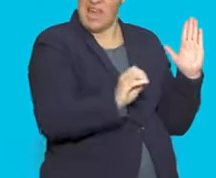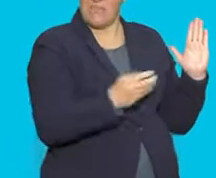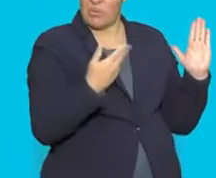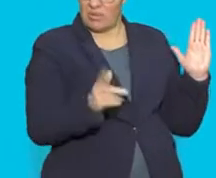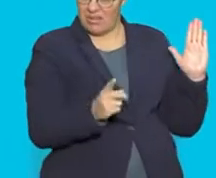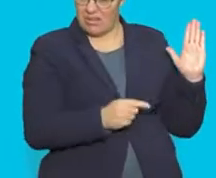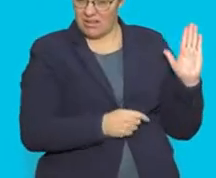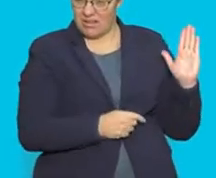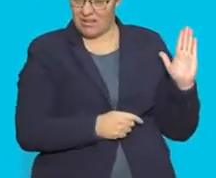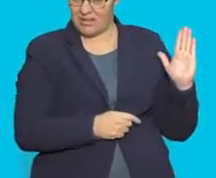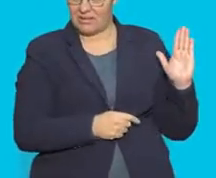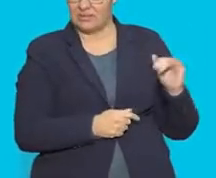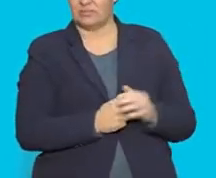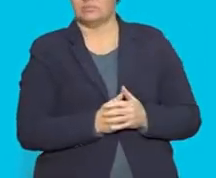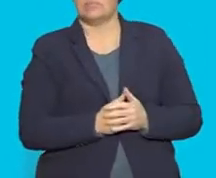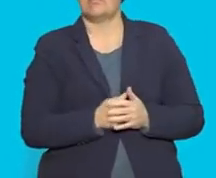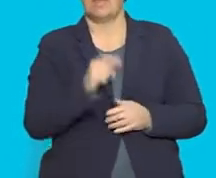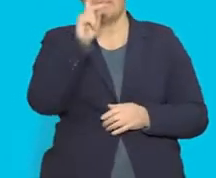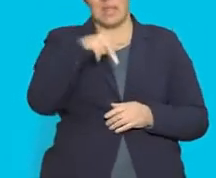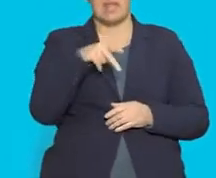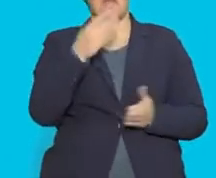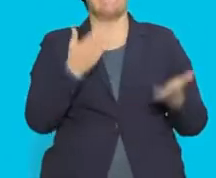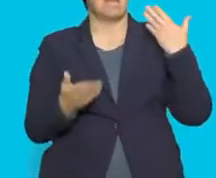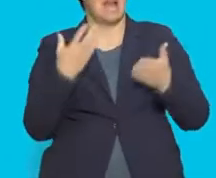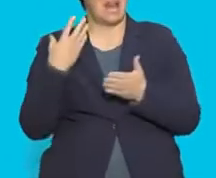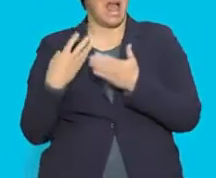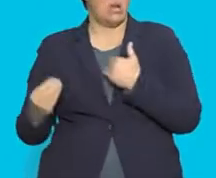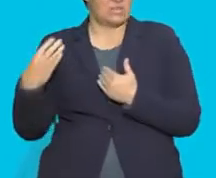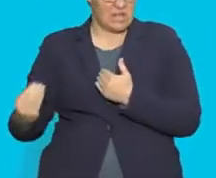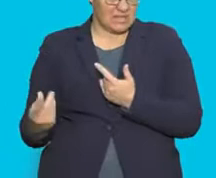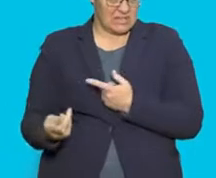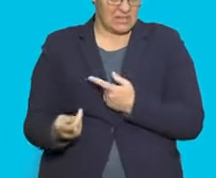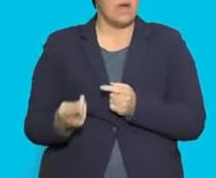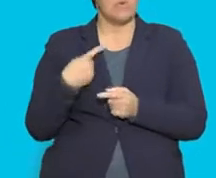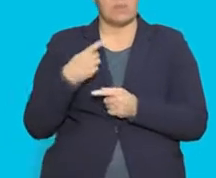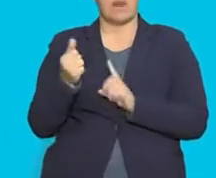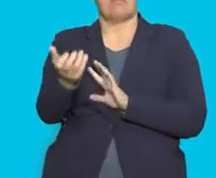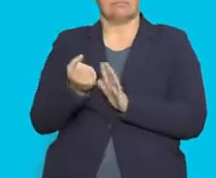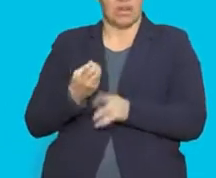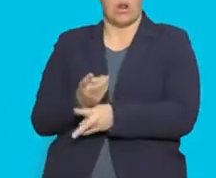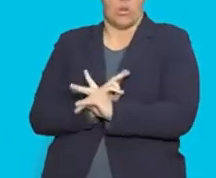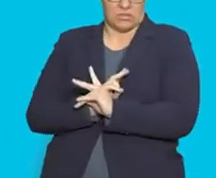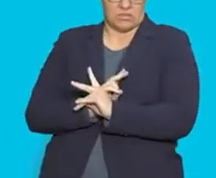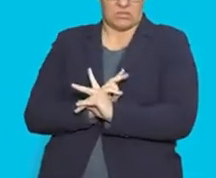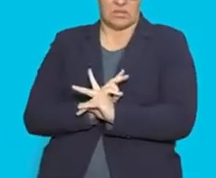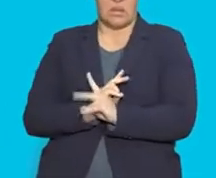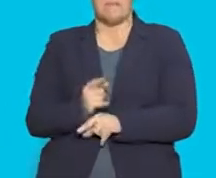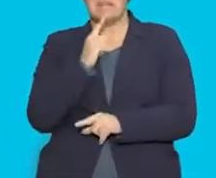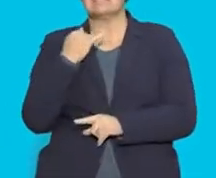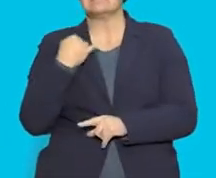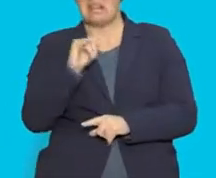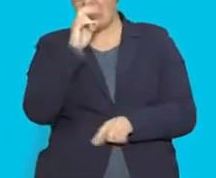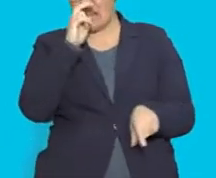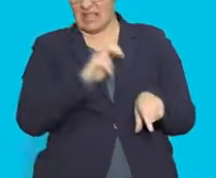the information sheet. And then P is normally the balance outstanding because that's the money that you took as a loan. So that's the